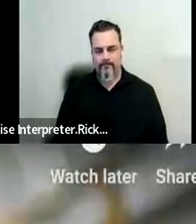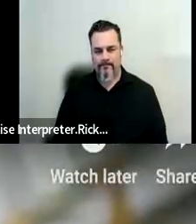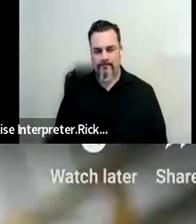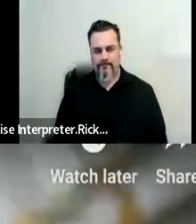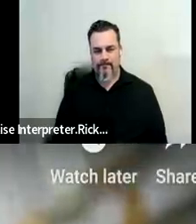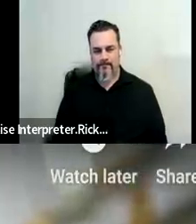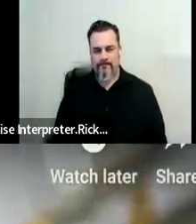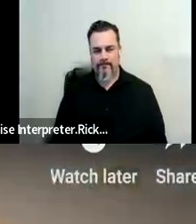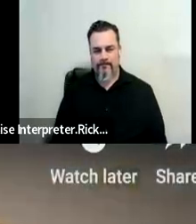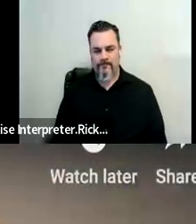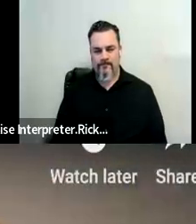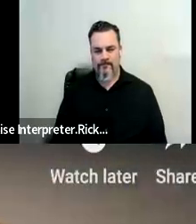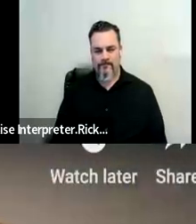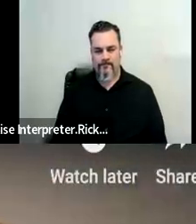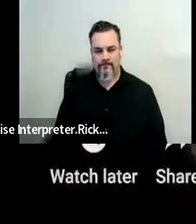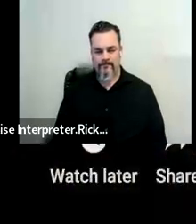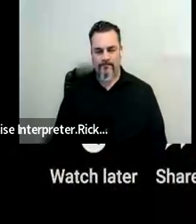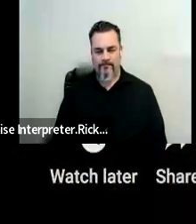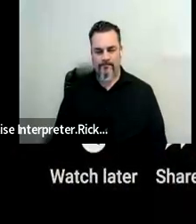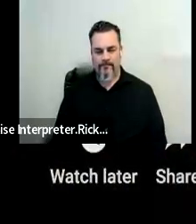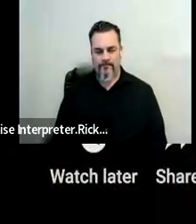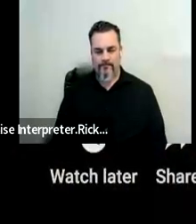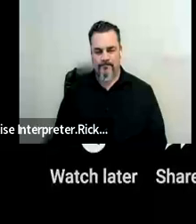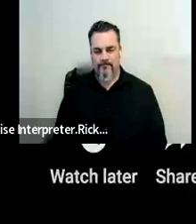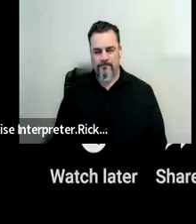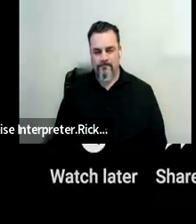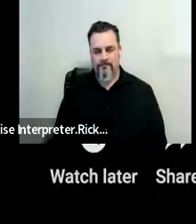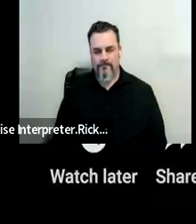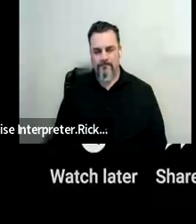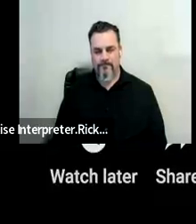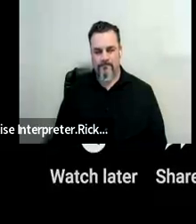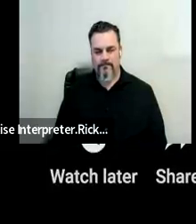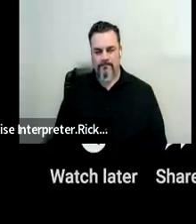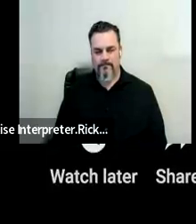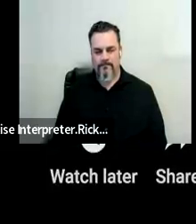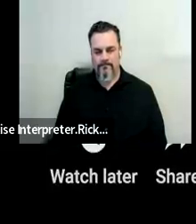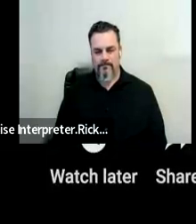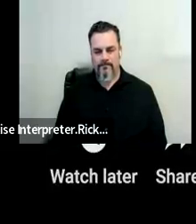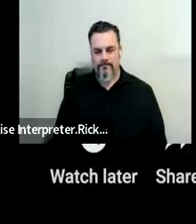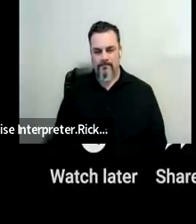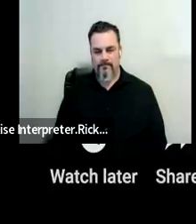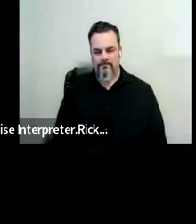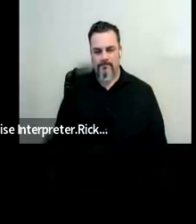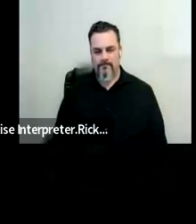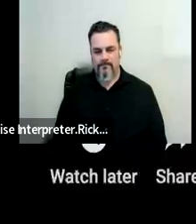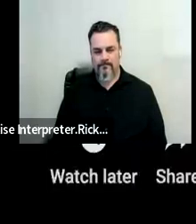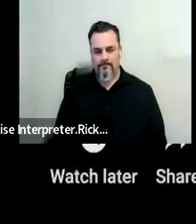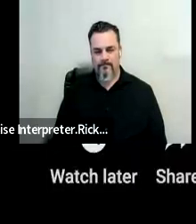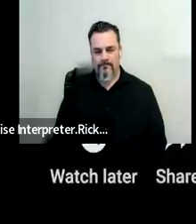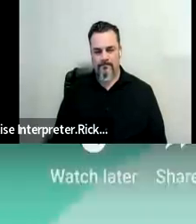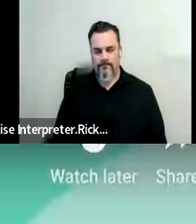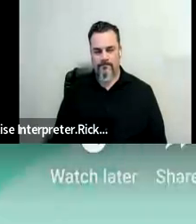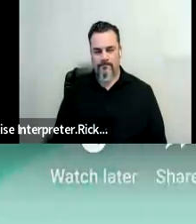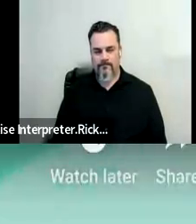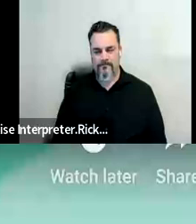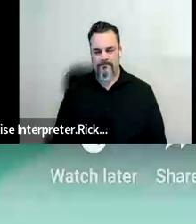Or any kind of disability? Well, for many of us, disability is an identity, and a community and a culture.